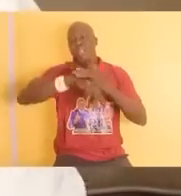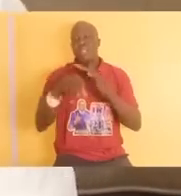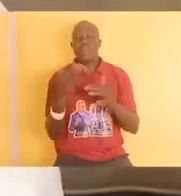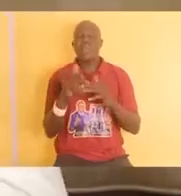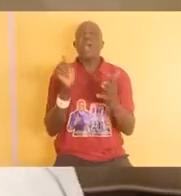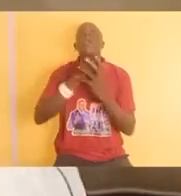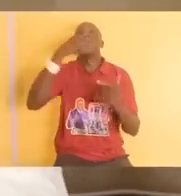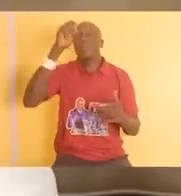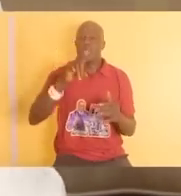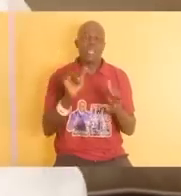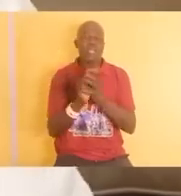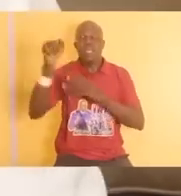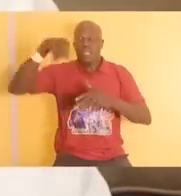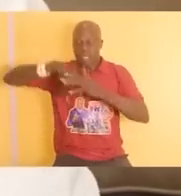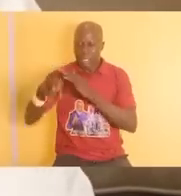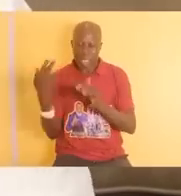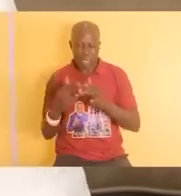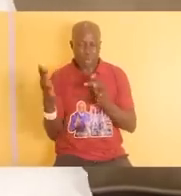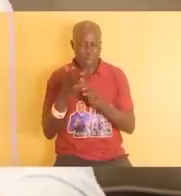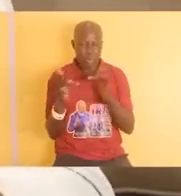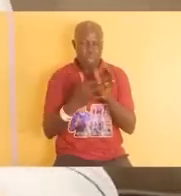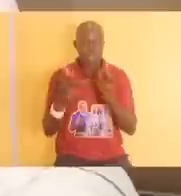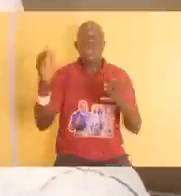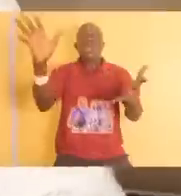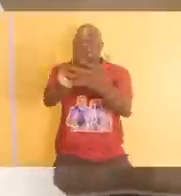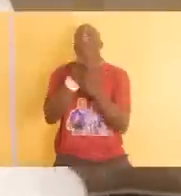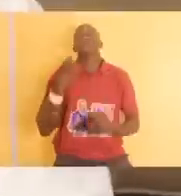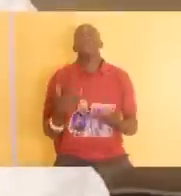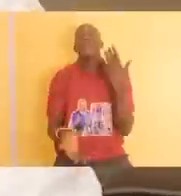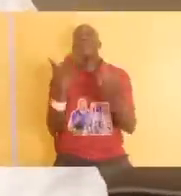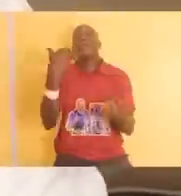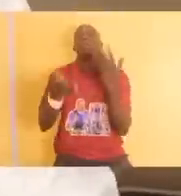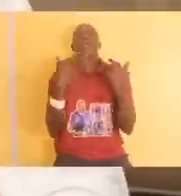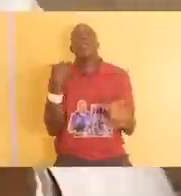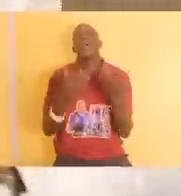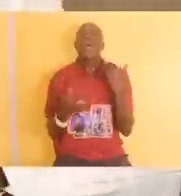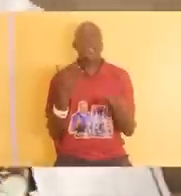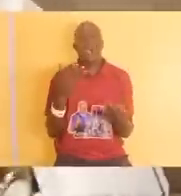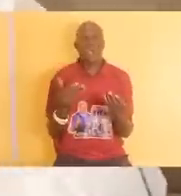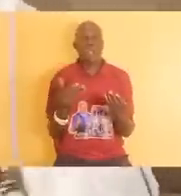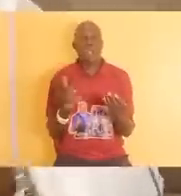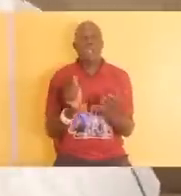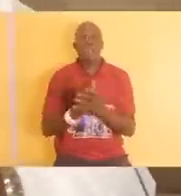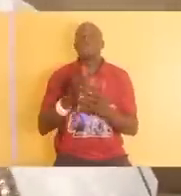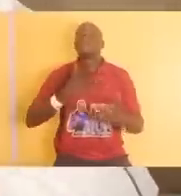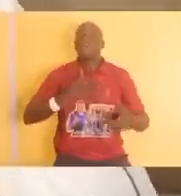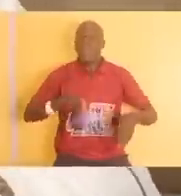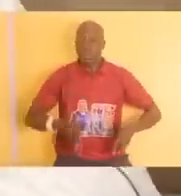Lo ruko je e fi na da.